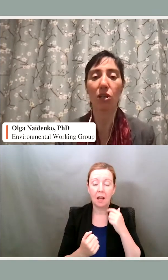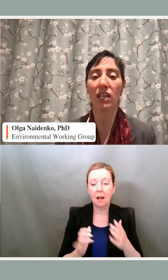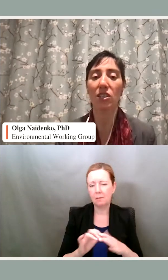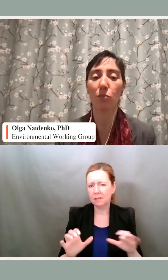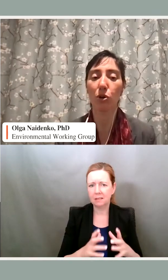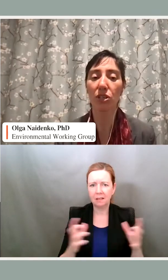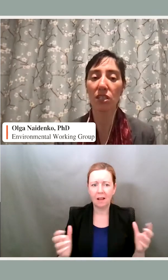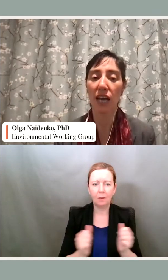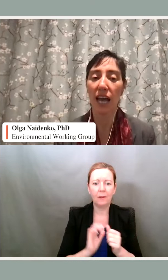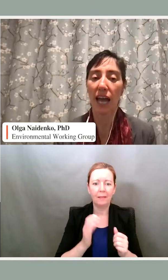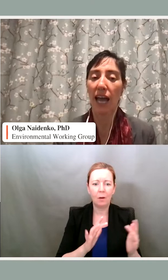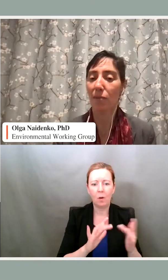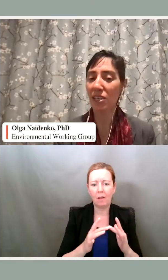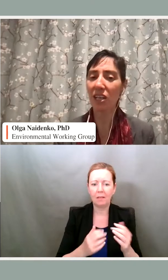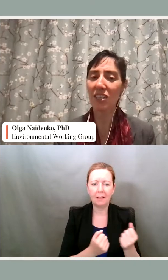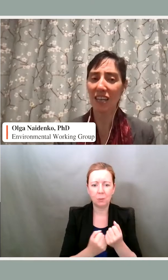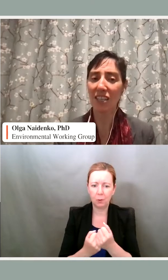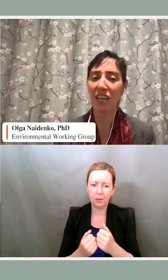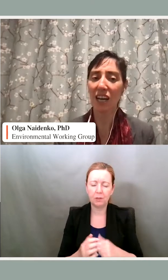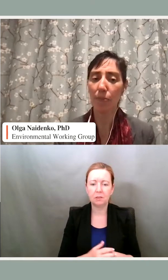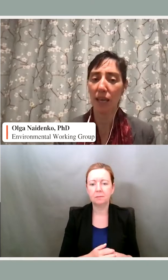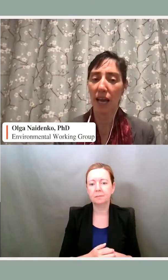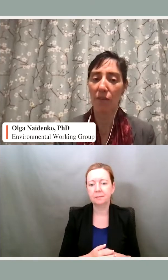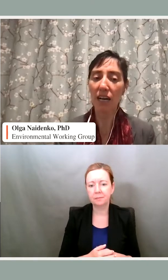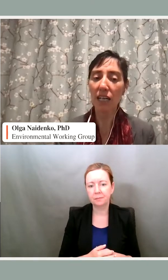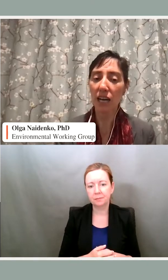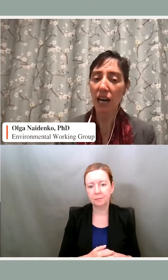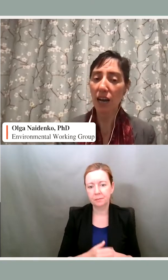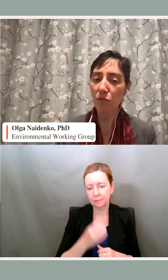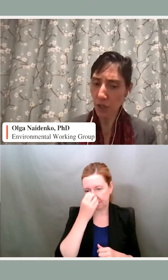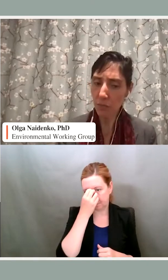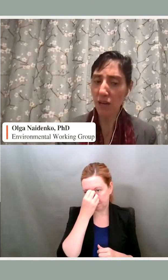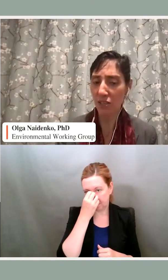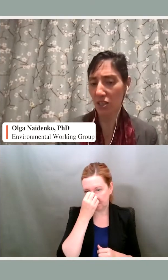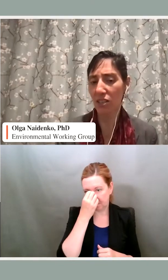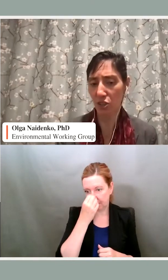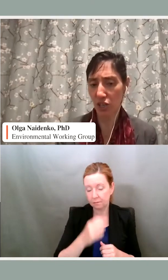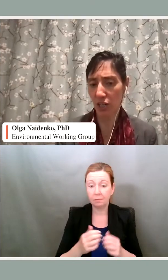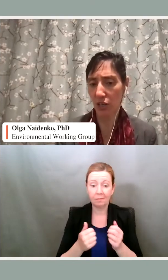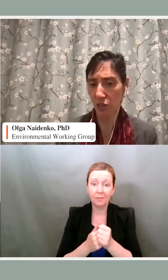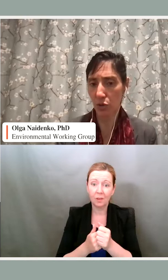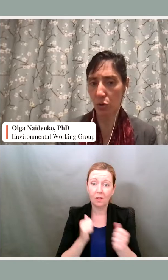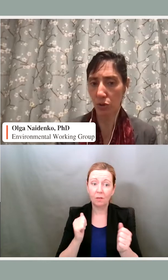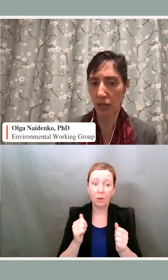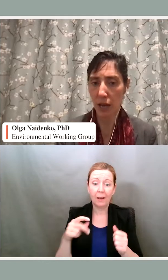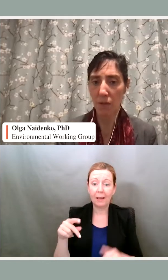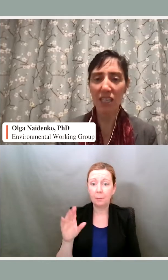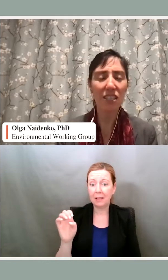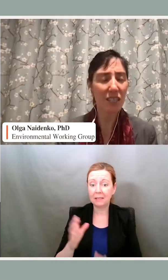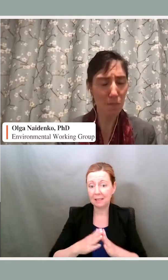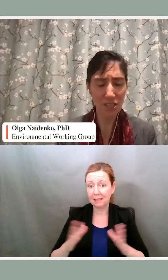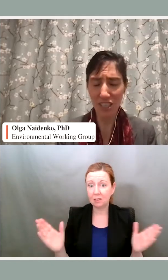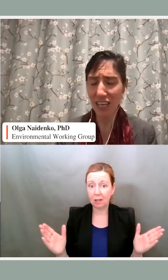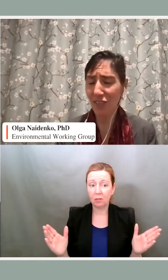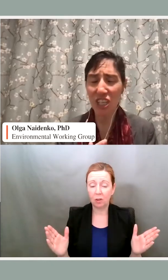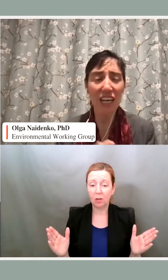our online supporters, basically saying that while avoiding pesticides in general is good, but there are